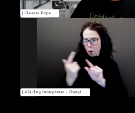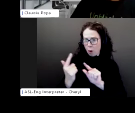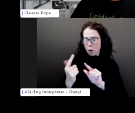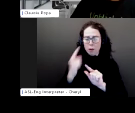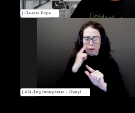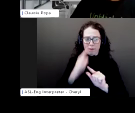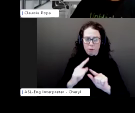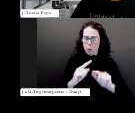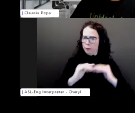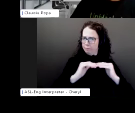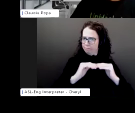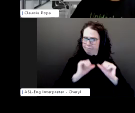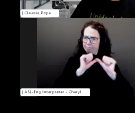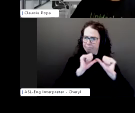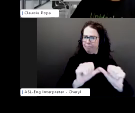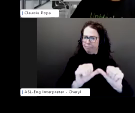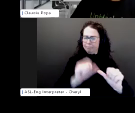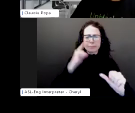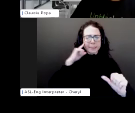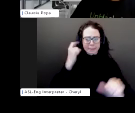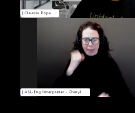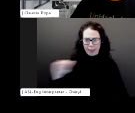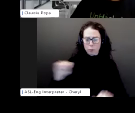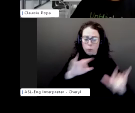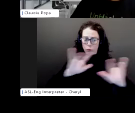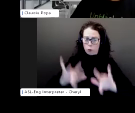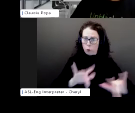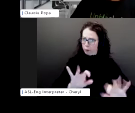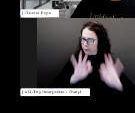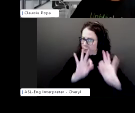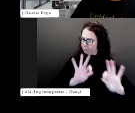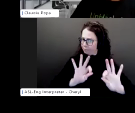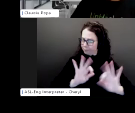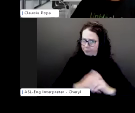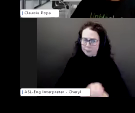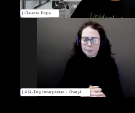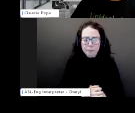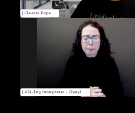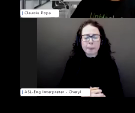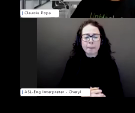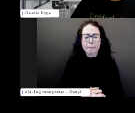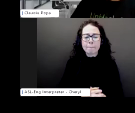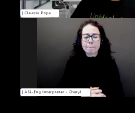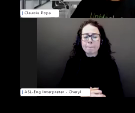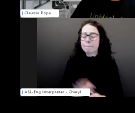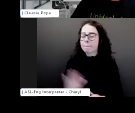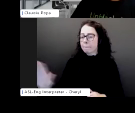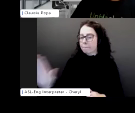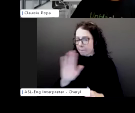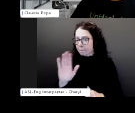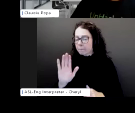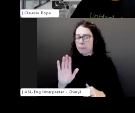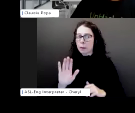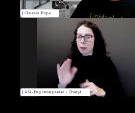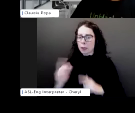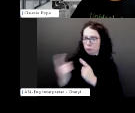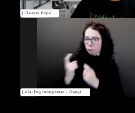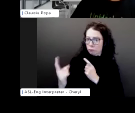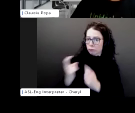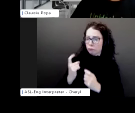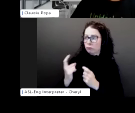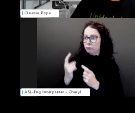this webinar because the webinar is being recorded. You do have two options to share your thoughts and your questions with us. You